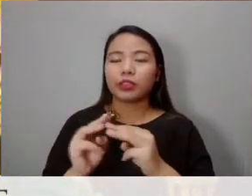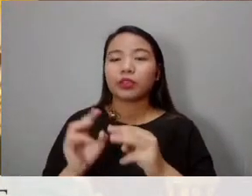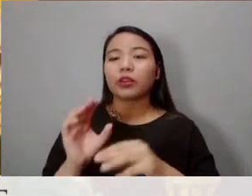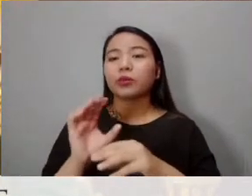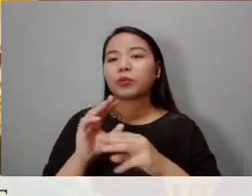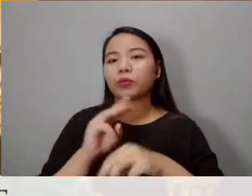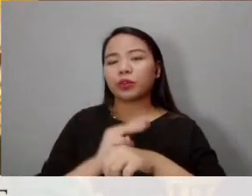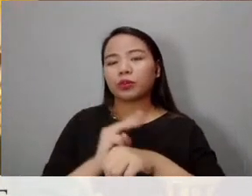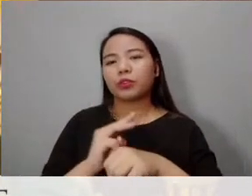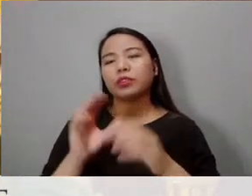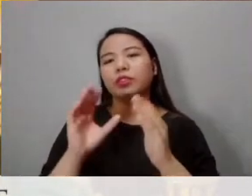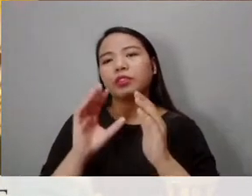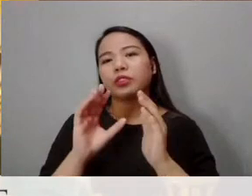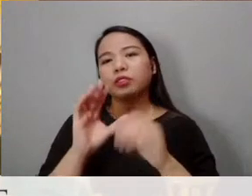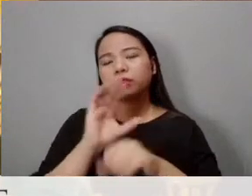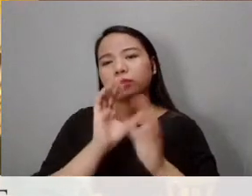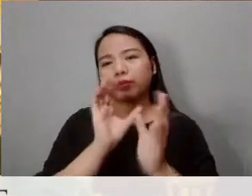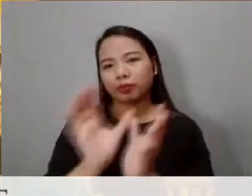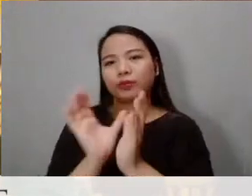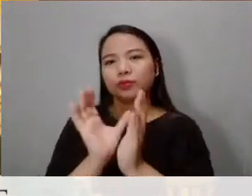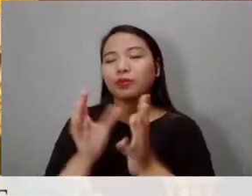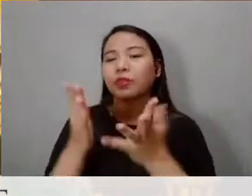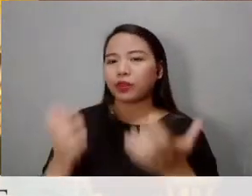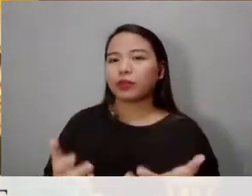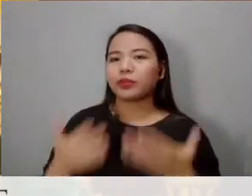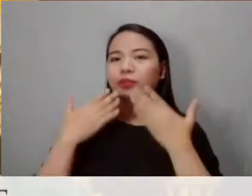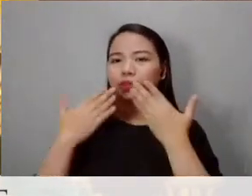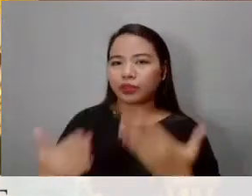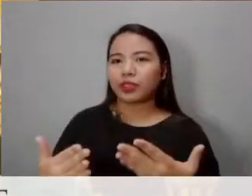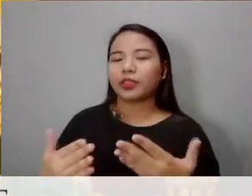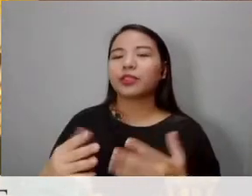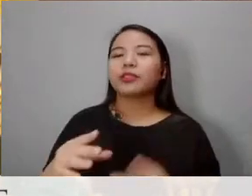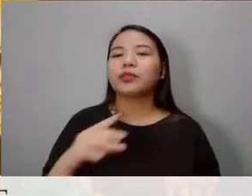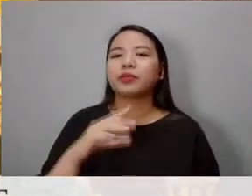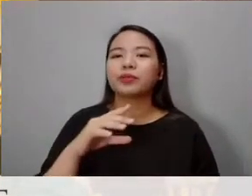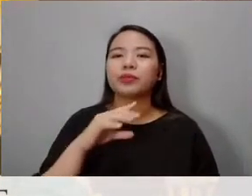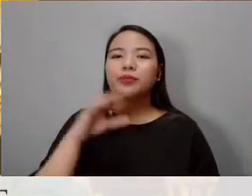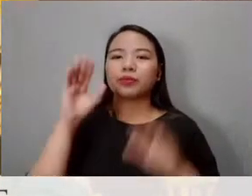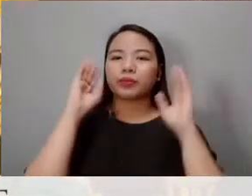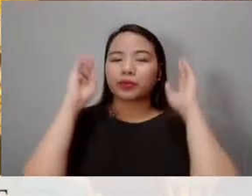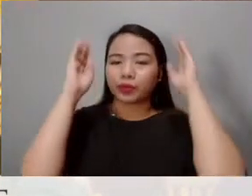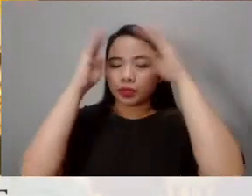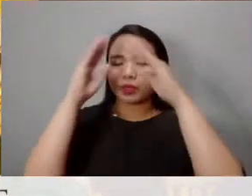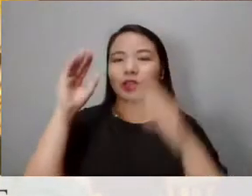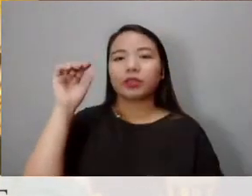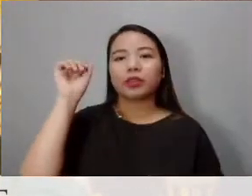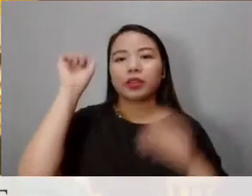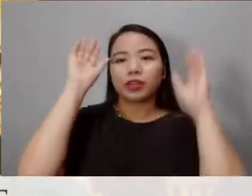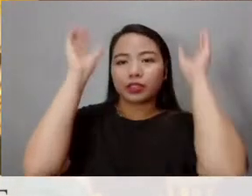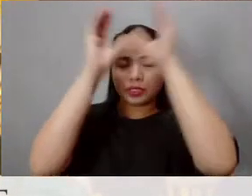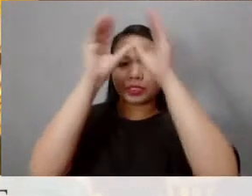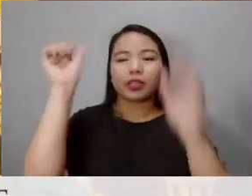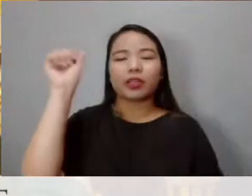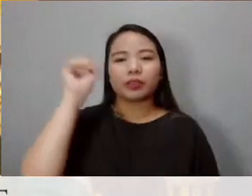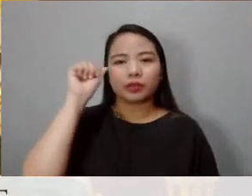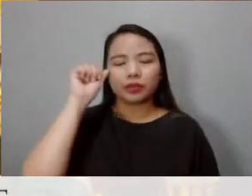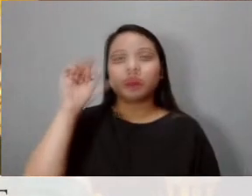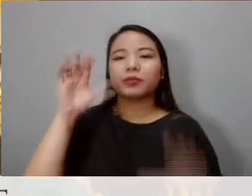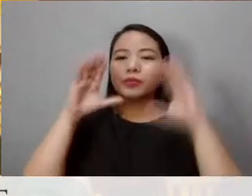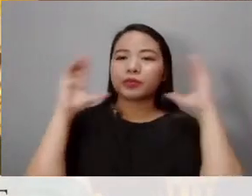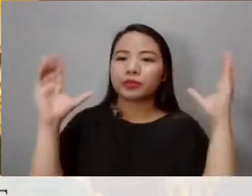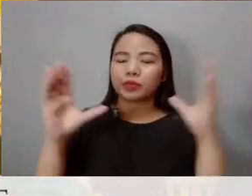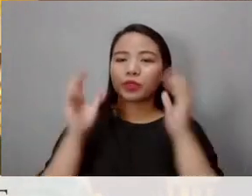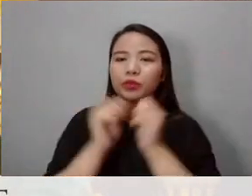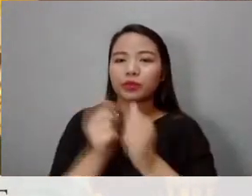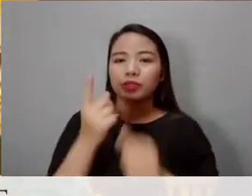beloved Cardinal, His Eminence, Jose Cardinal Advincula, for celebrating with us this